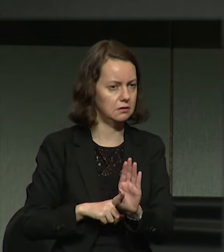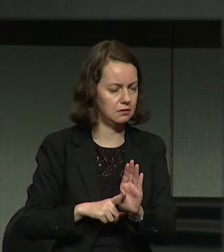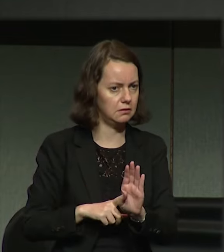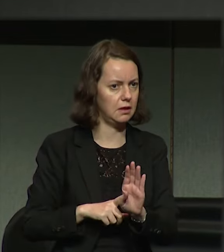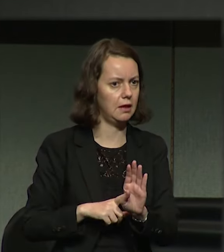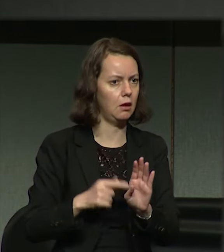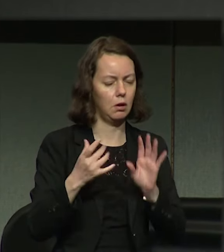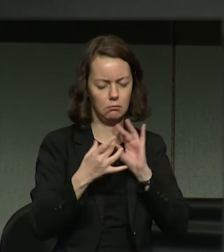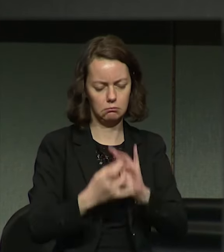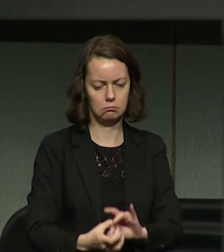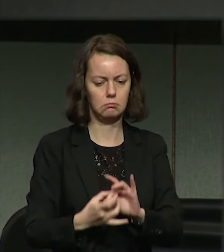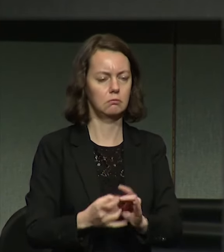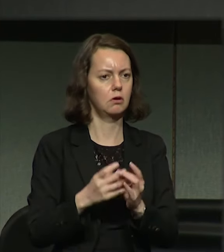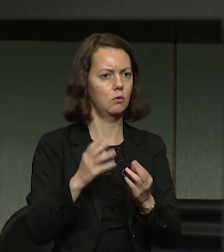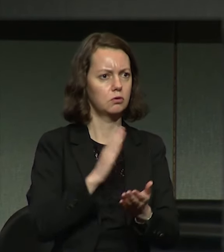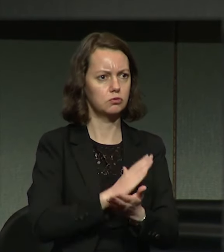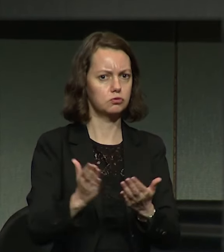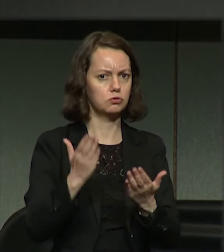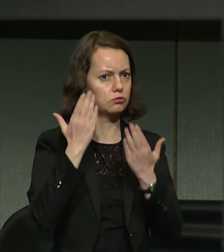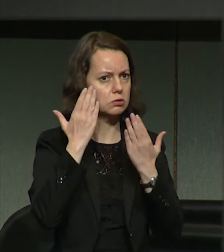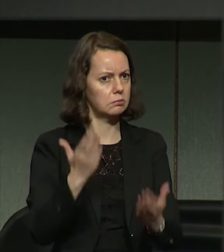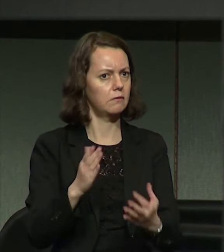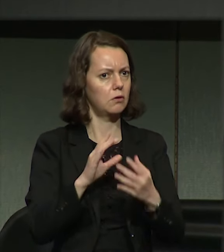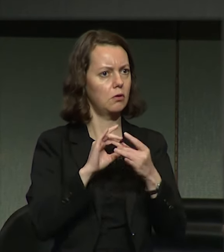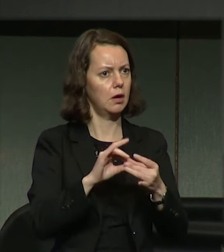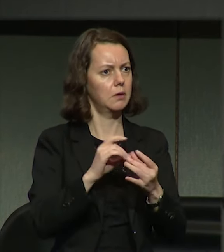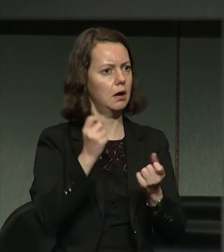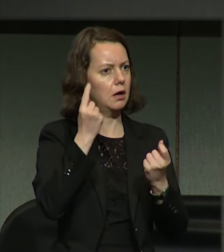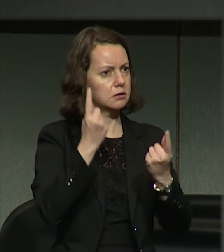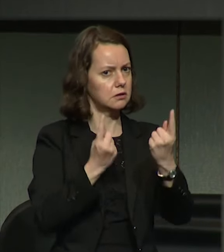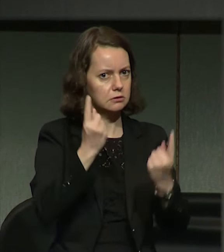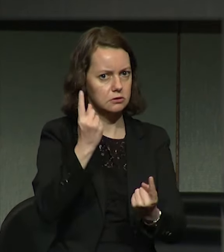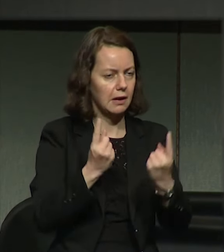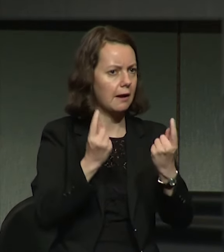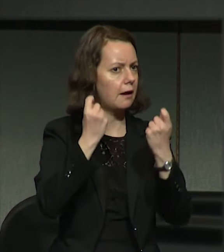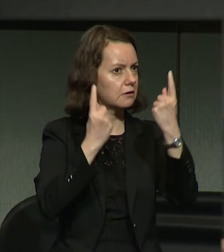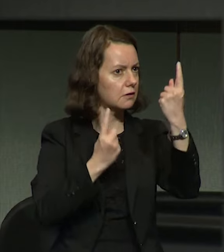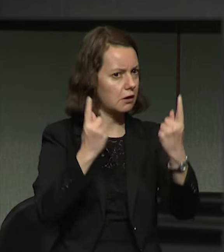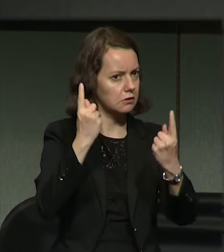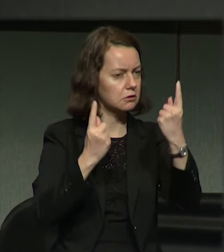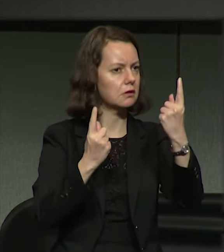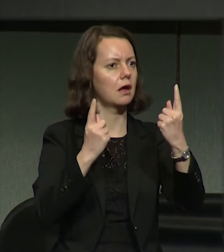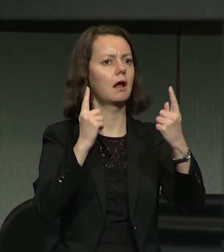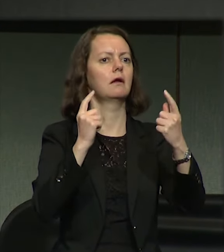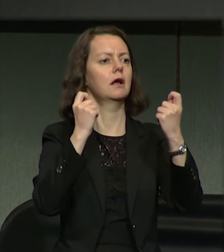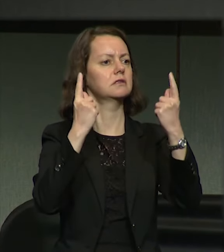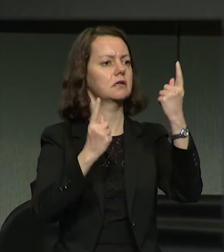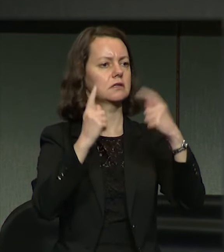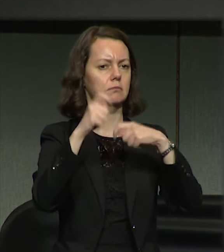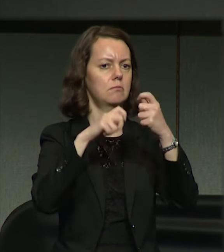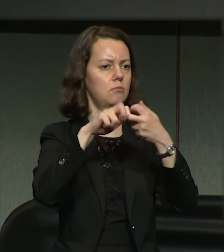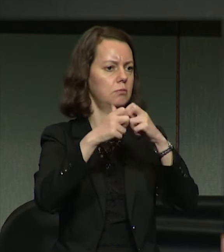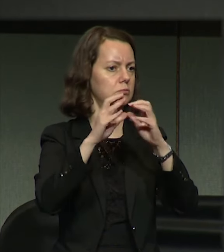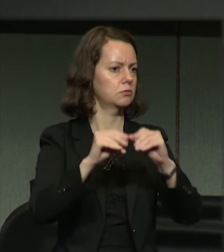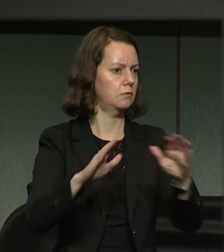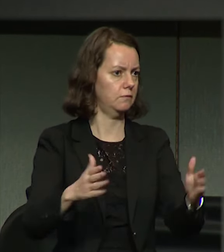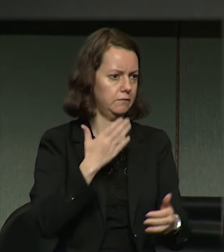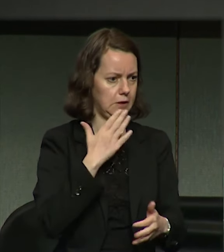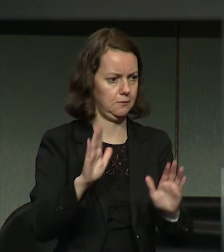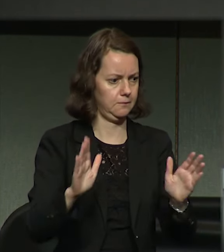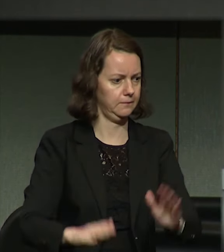deeper, more respectful and authentic relationship, we truly can transcend the challenges we face together. Thank you.